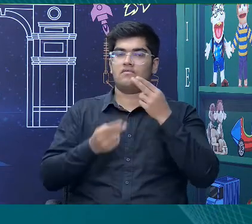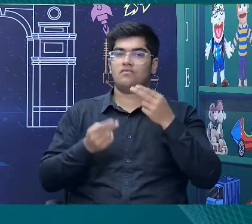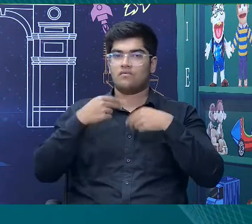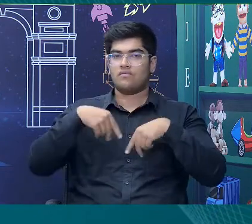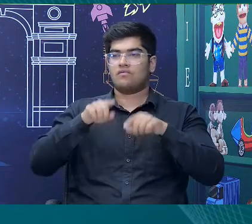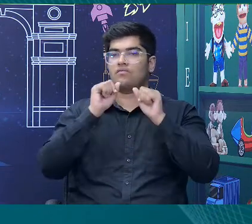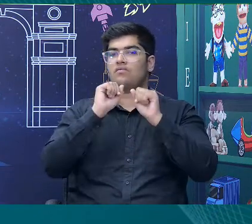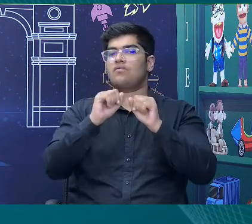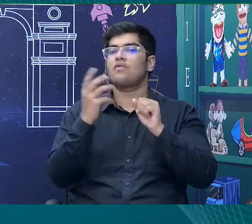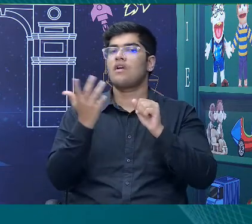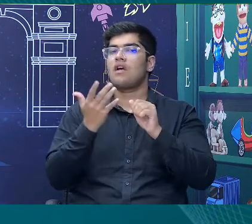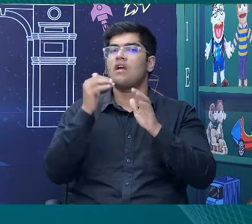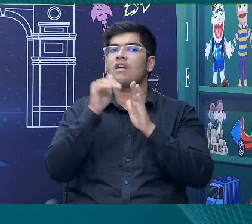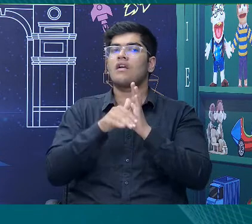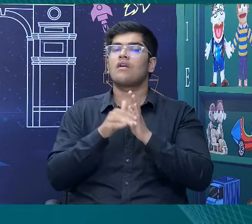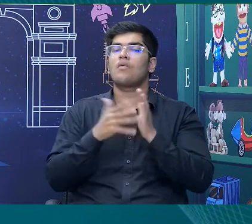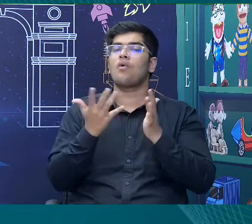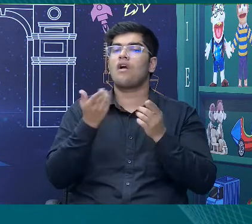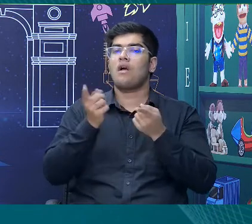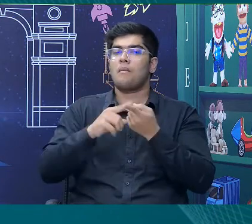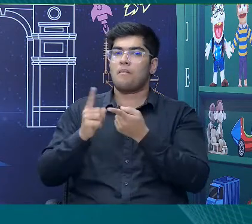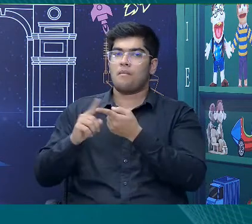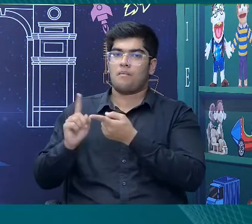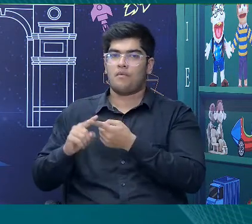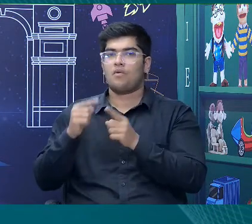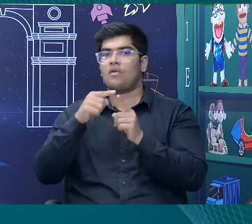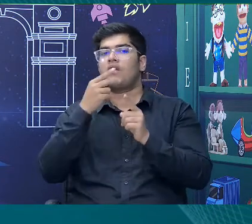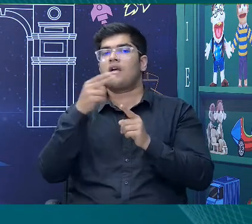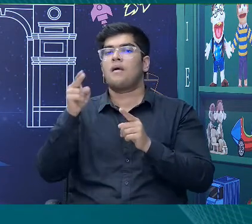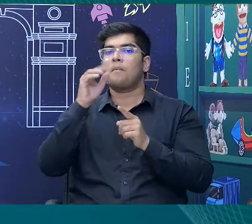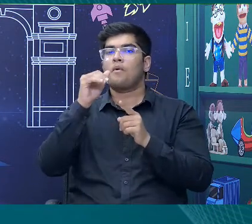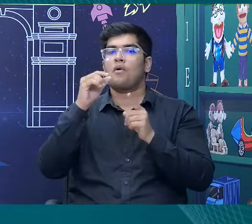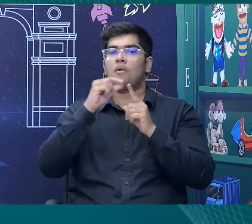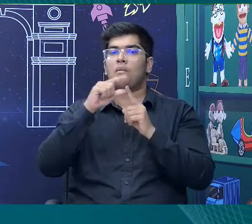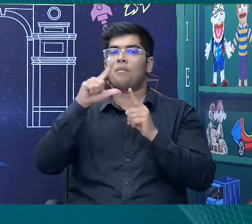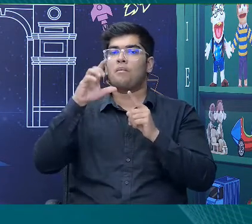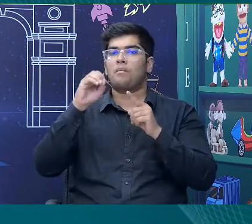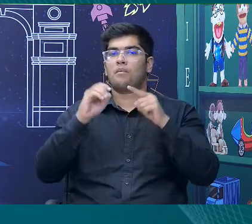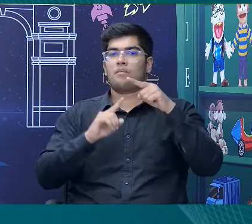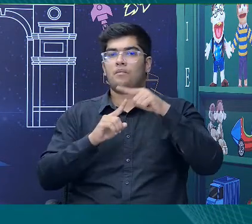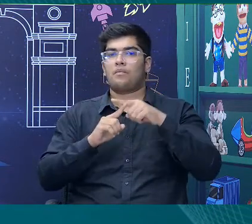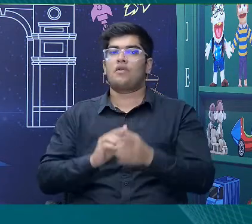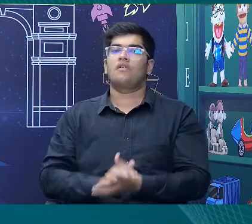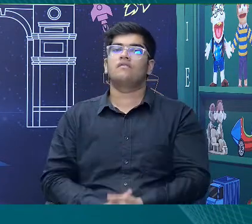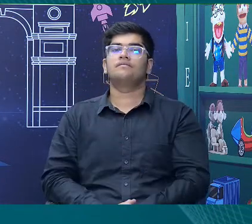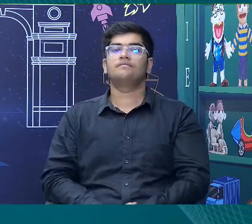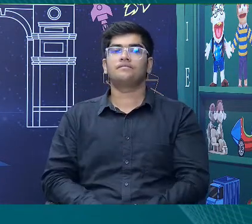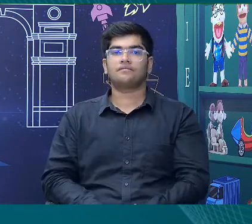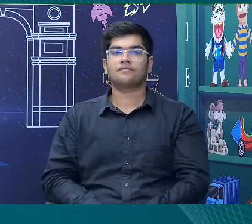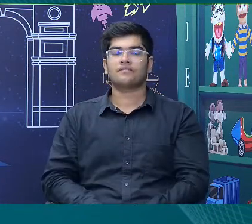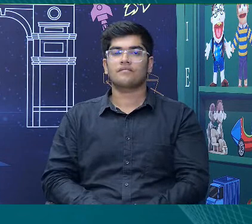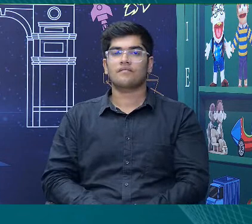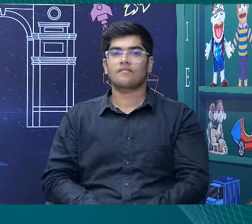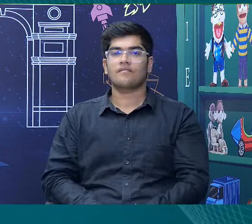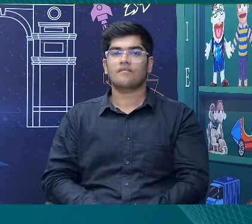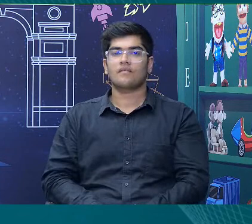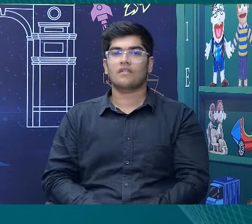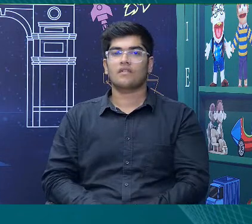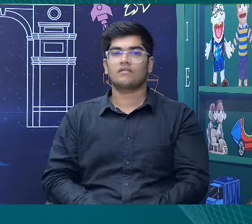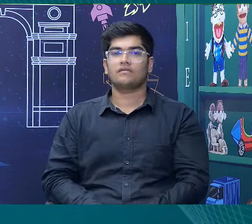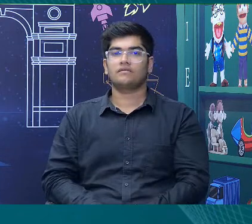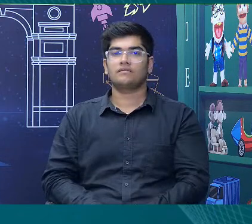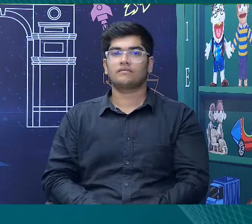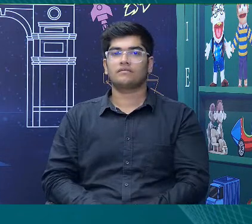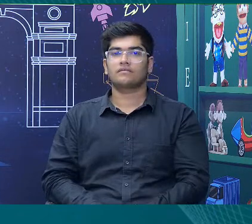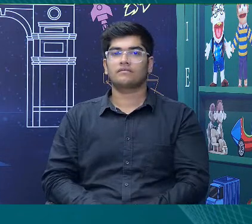Yes. What it is about. The plot, what we could call. So a story essentially, you can sort